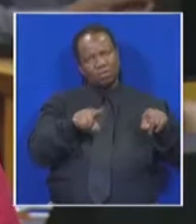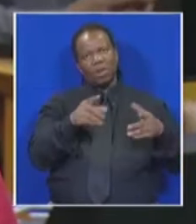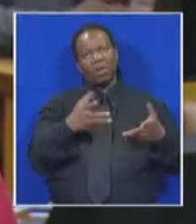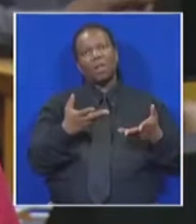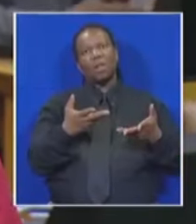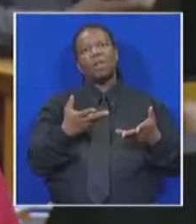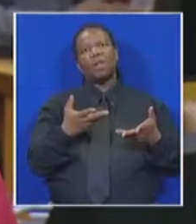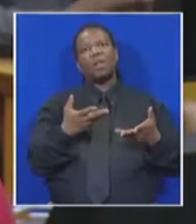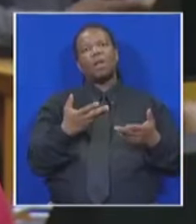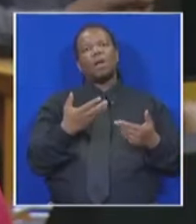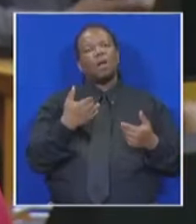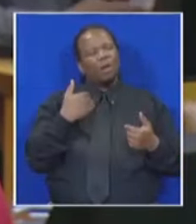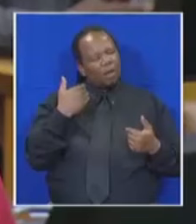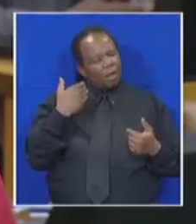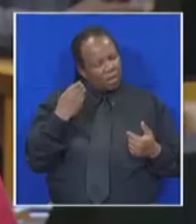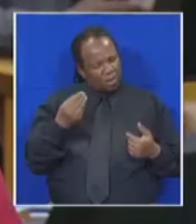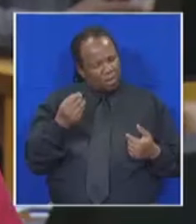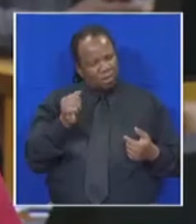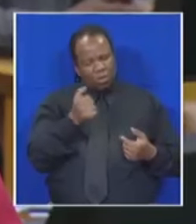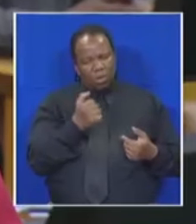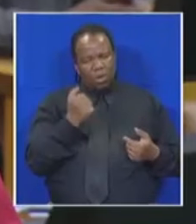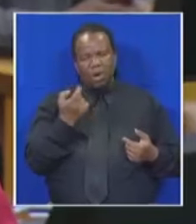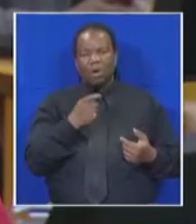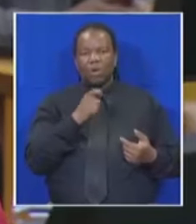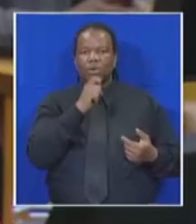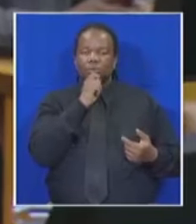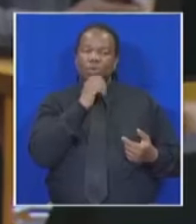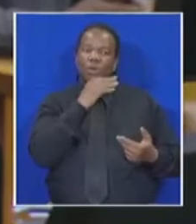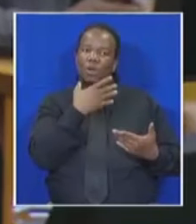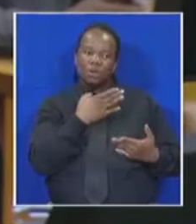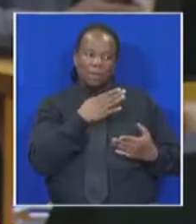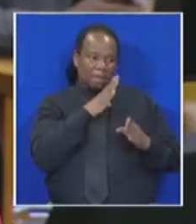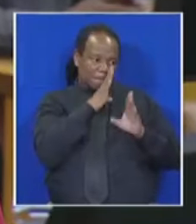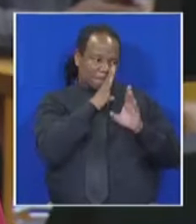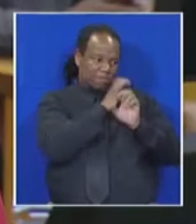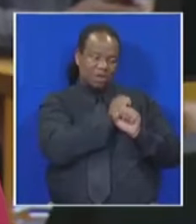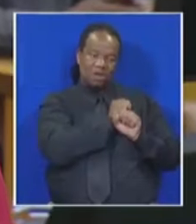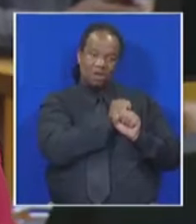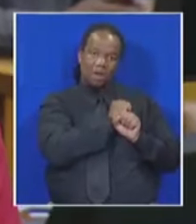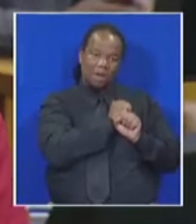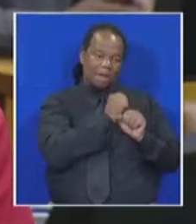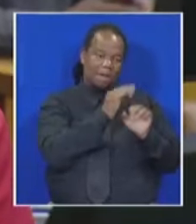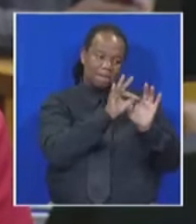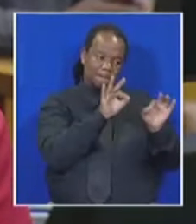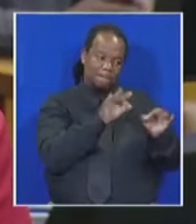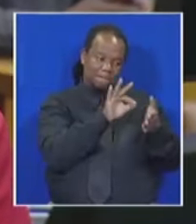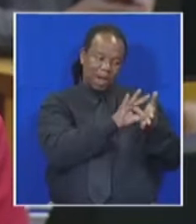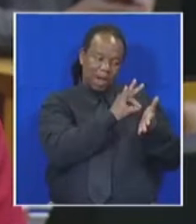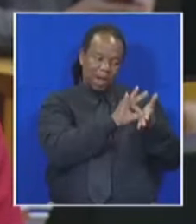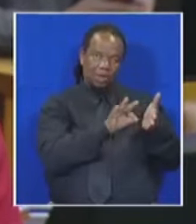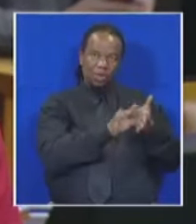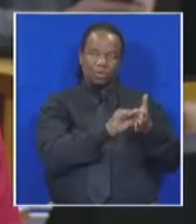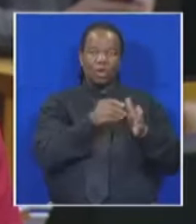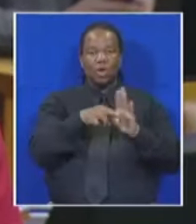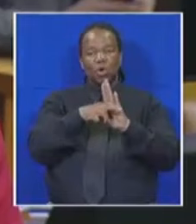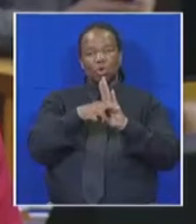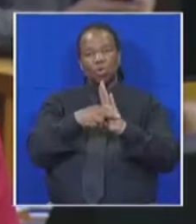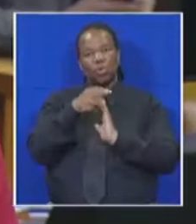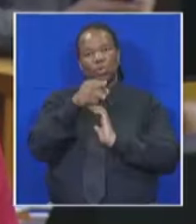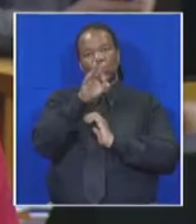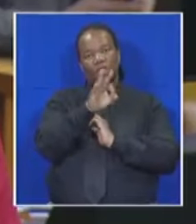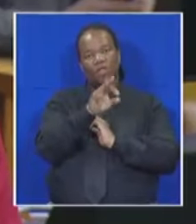table that let's decide whether we use a secret ballot or not. It's allowed in terms of Rule 31 of this